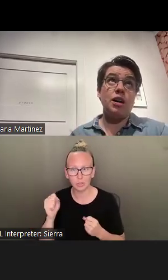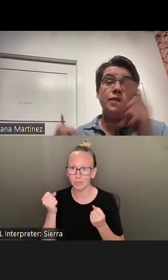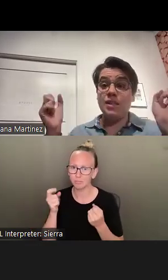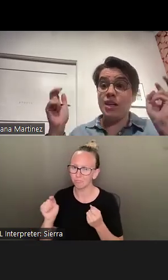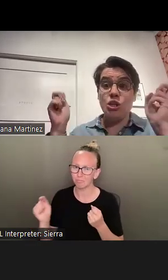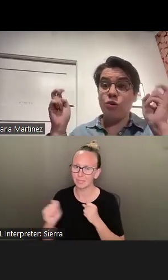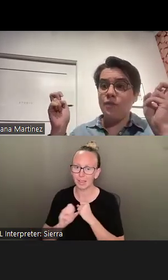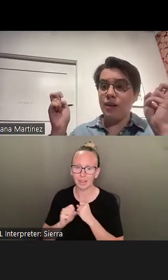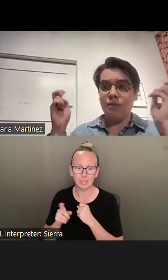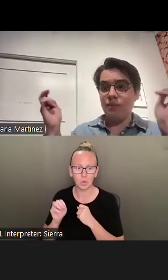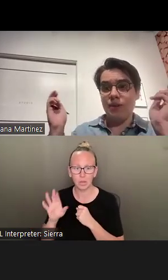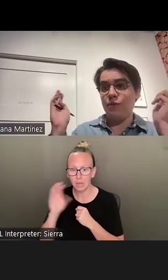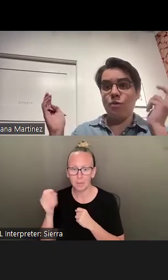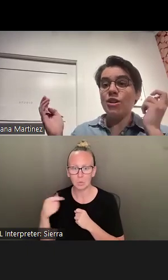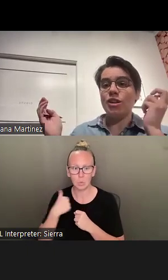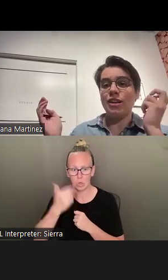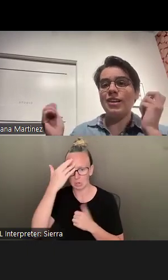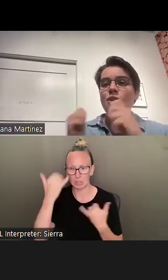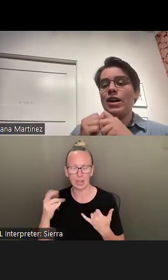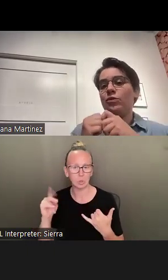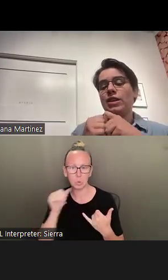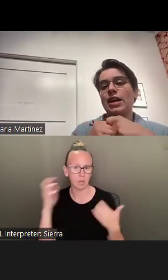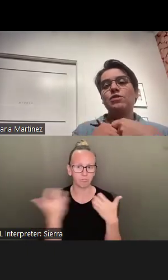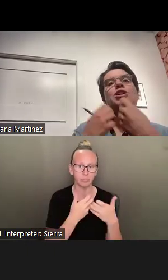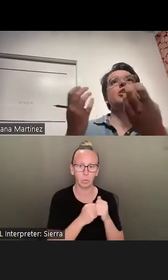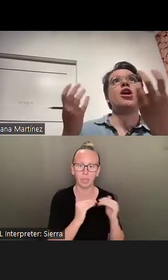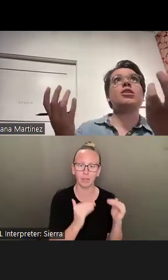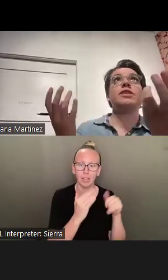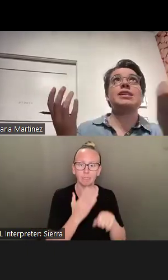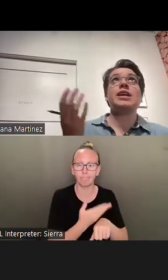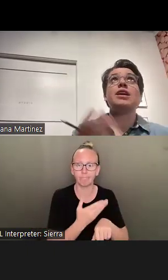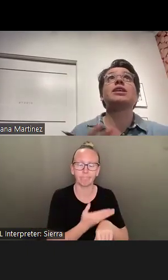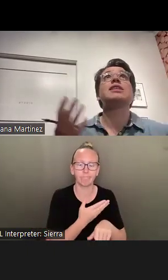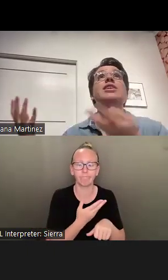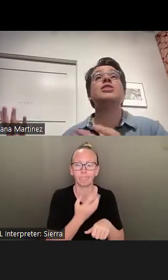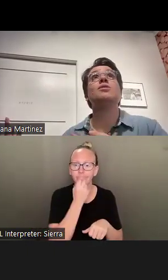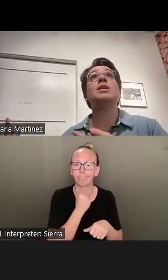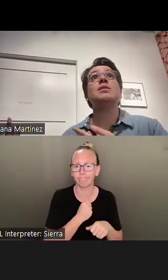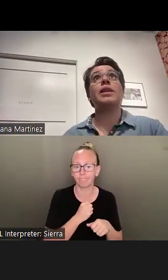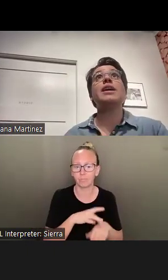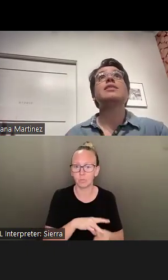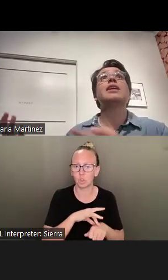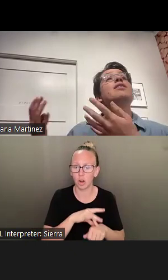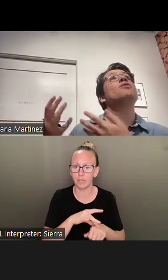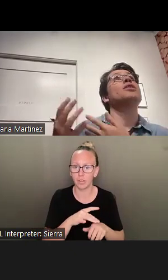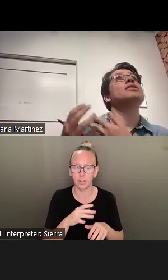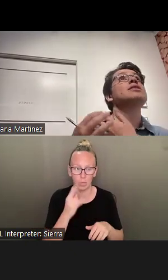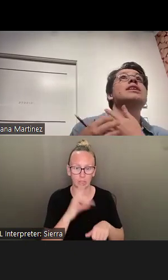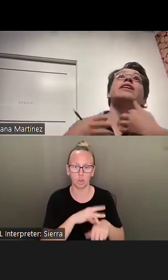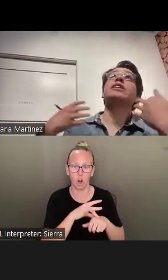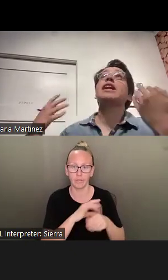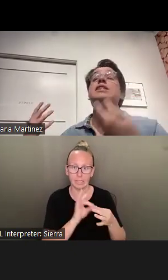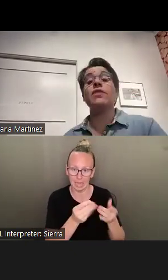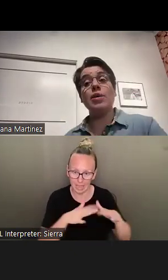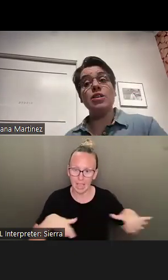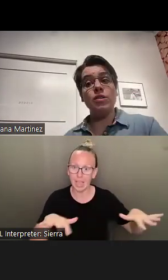mission of advancing geographic information, right? If we think of geography as inherently tied to the land and therefore